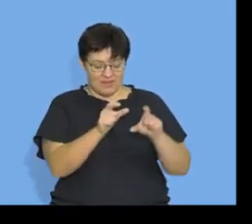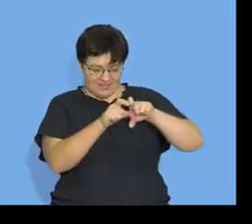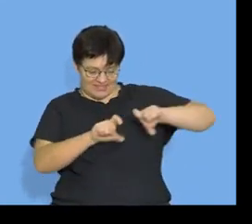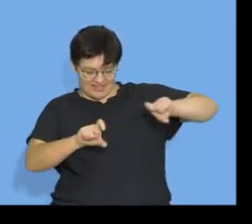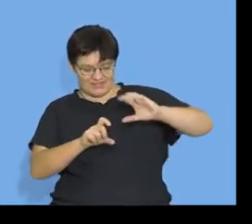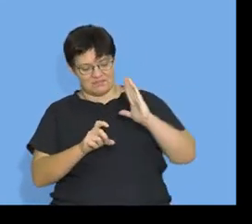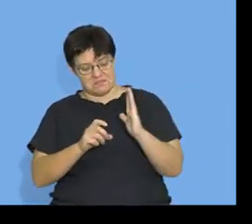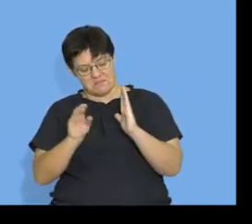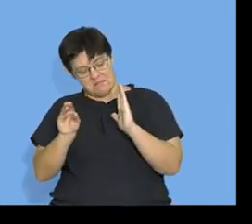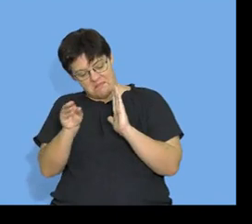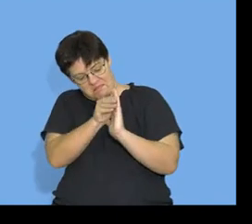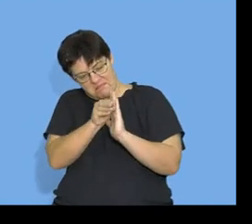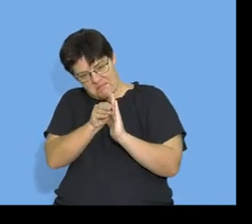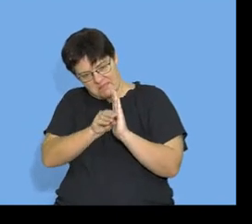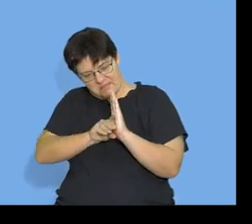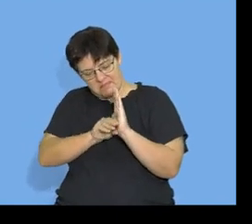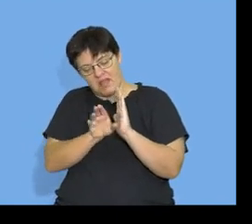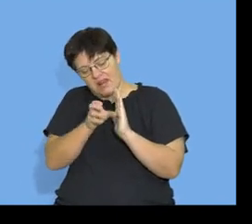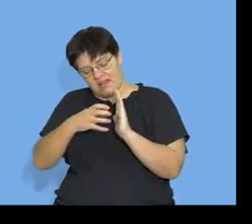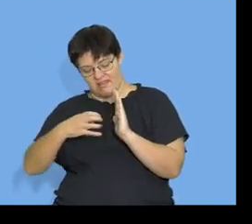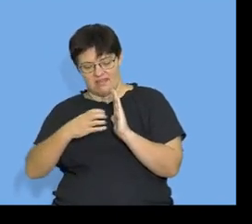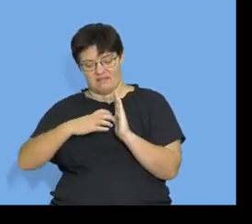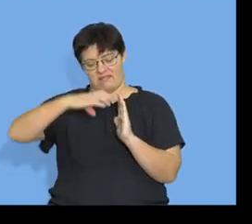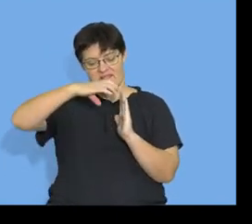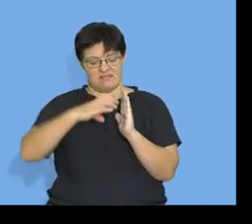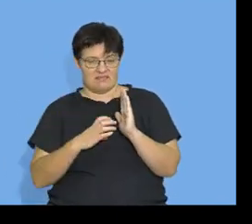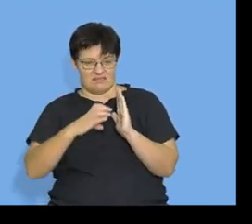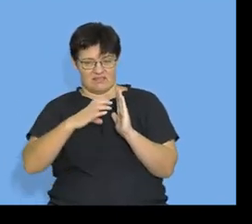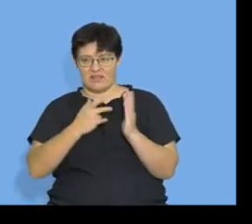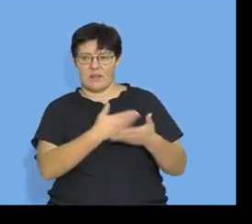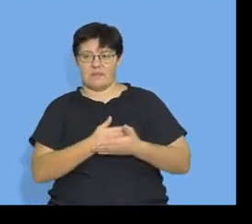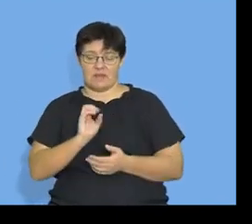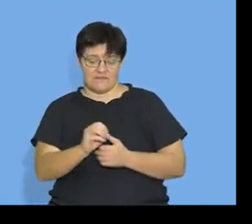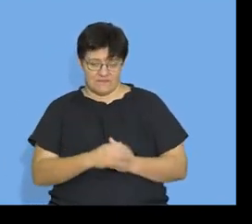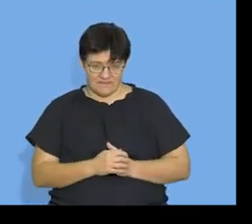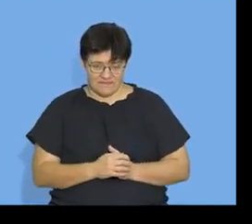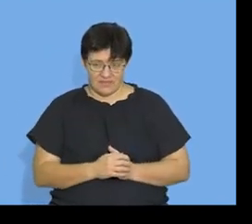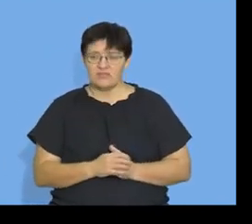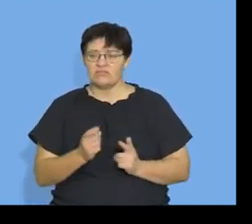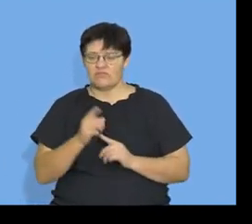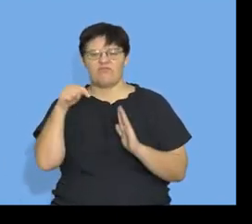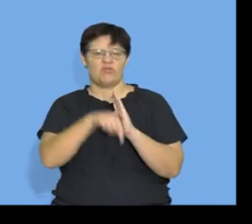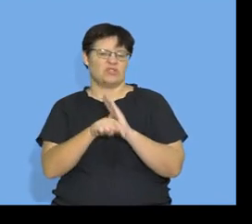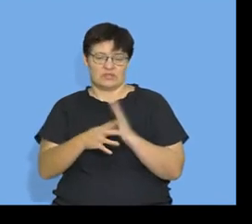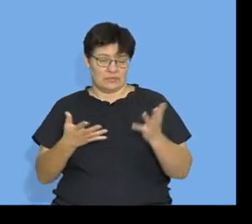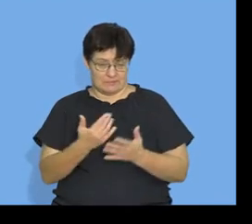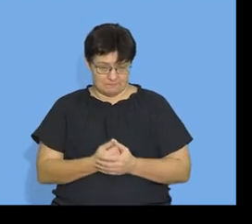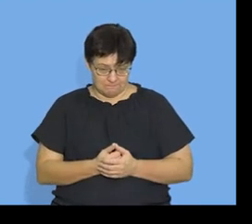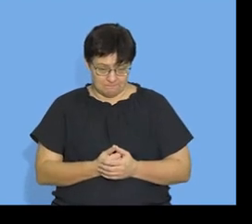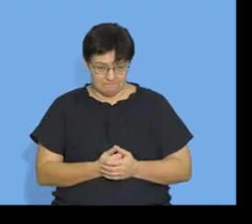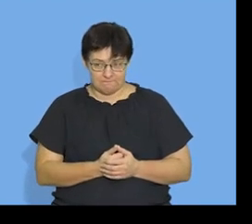disc-shaped structure, and here you'll find the fetus on the upper side attached here. So that's just to give you a context to where we